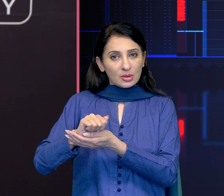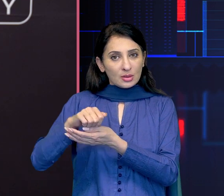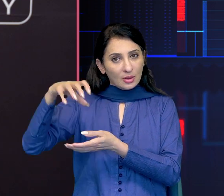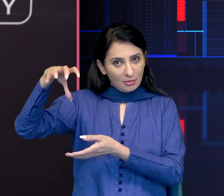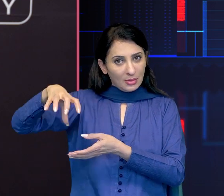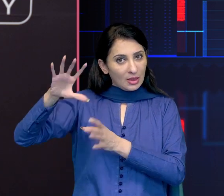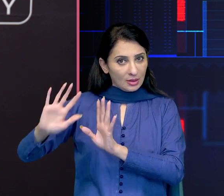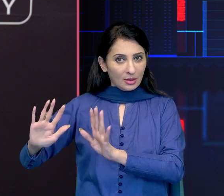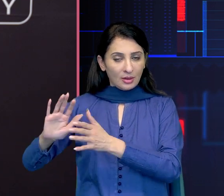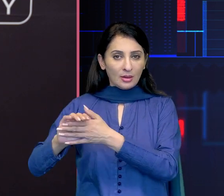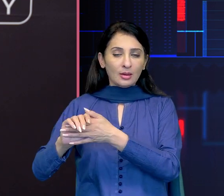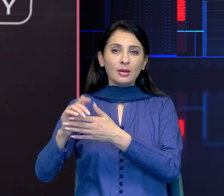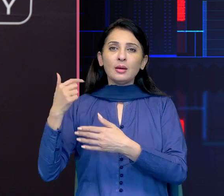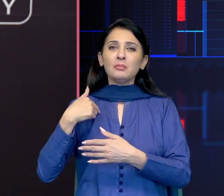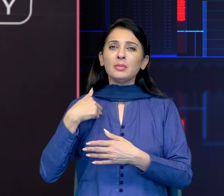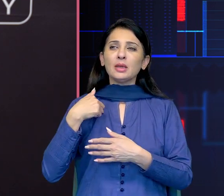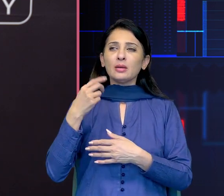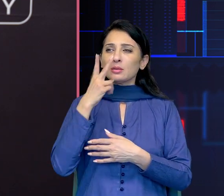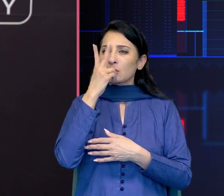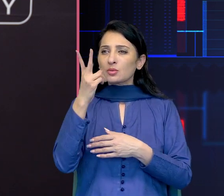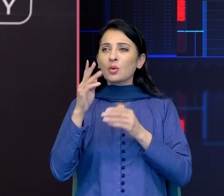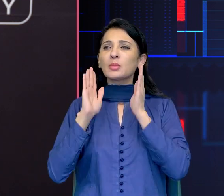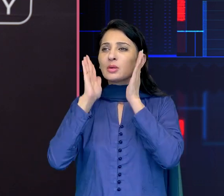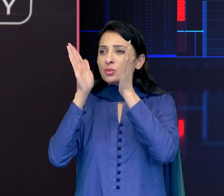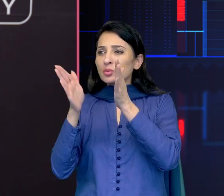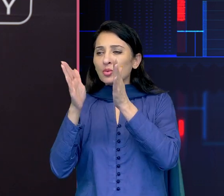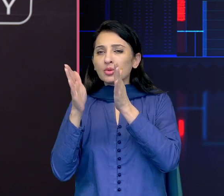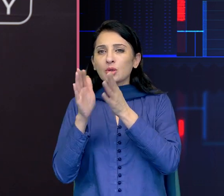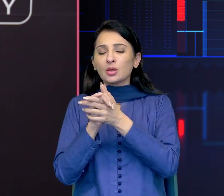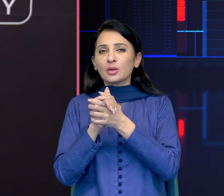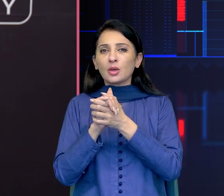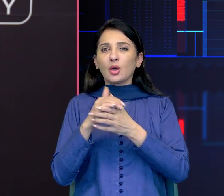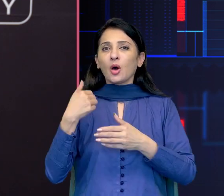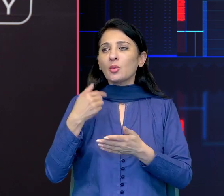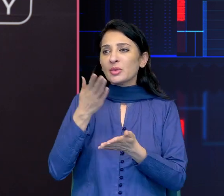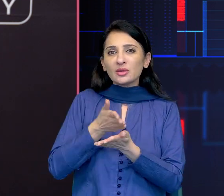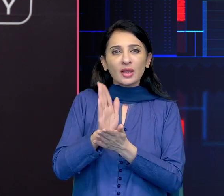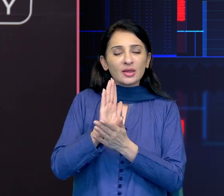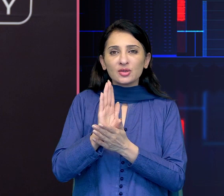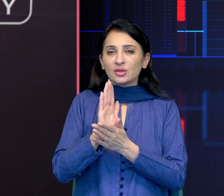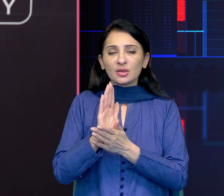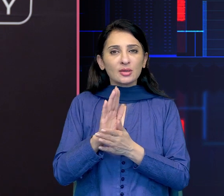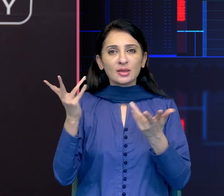eastern coast of Sri Lanka. So I think my exposure